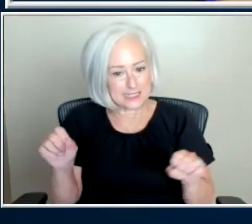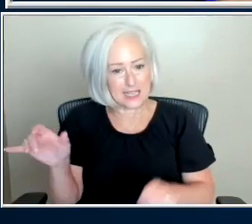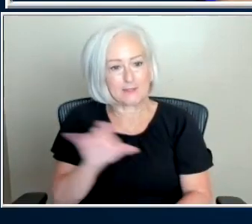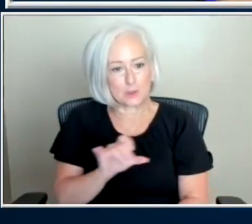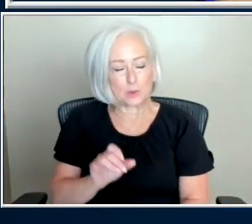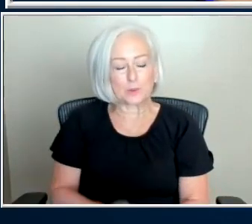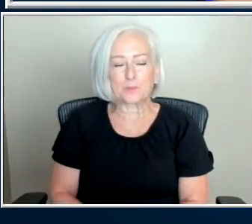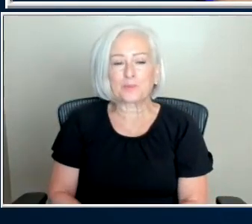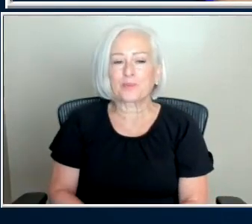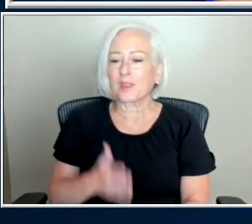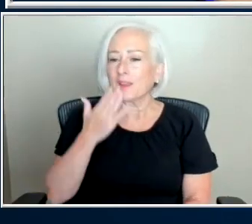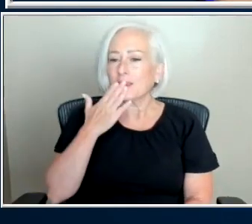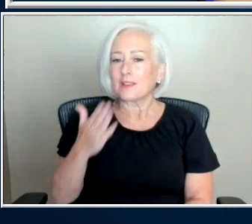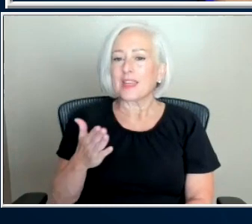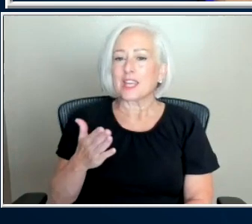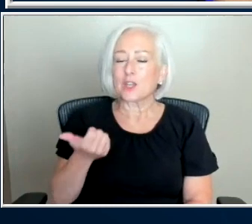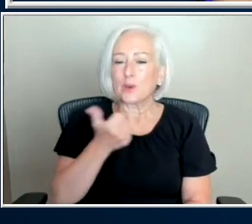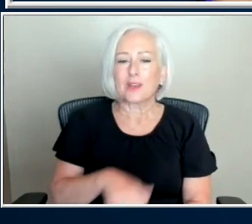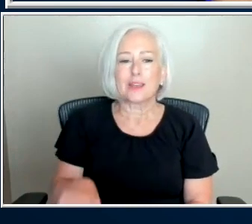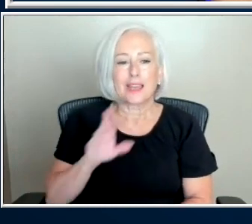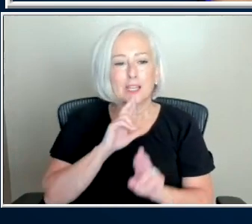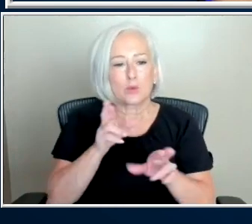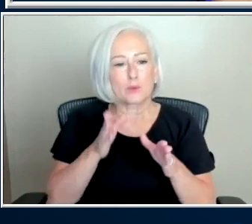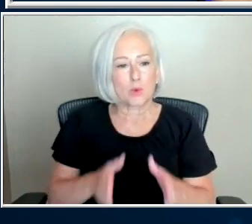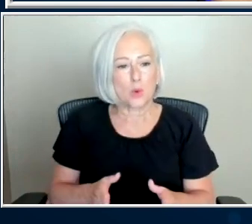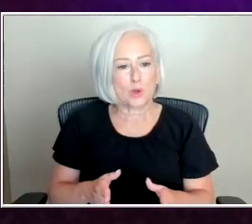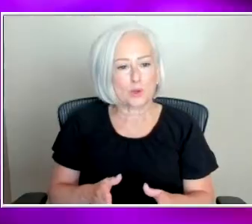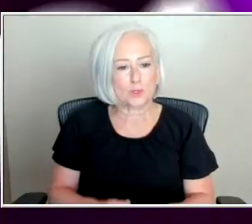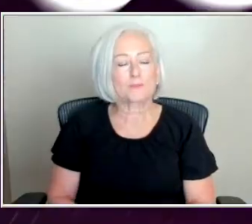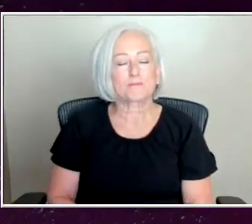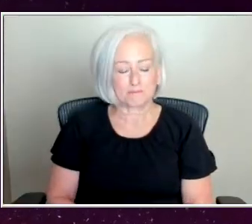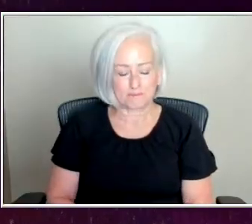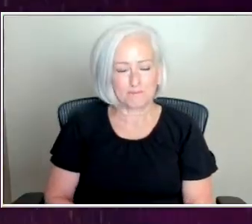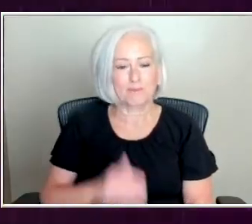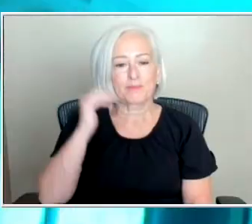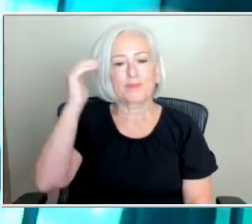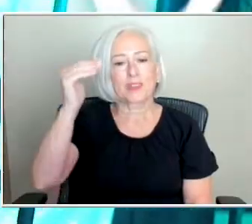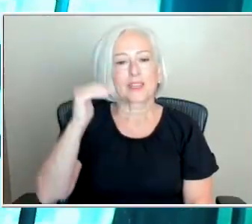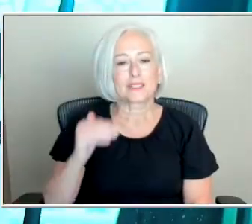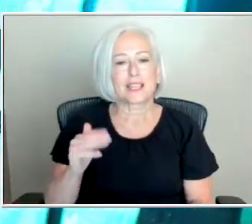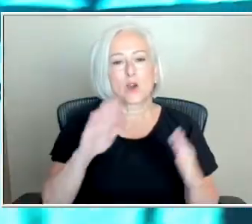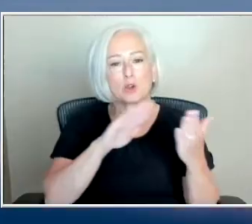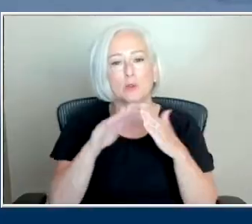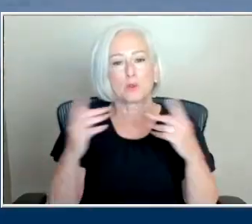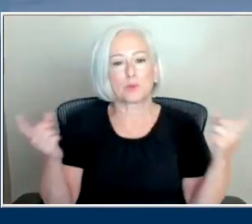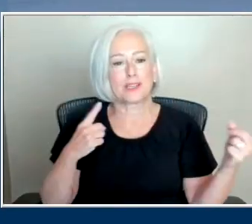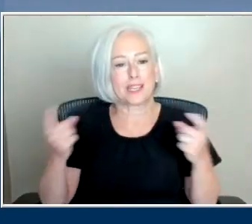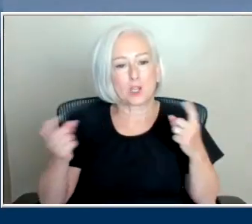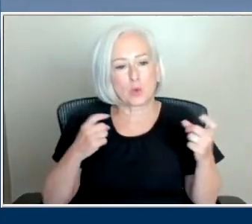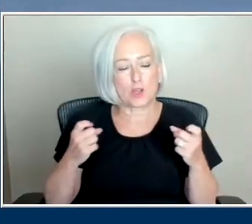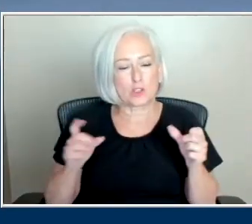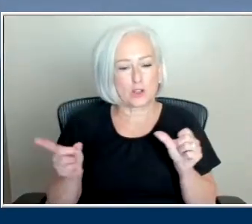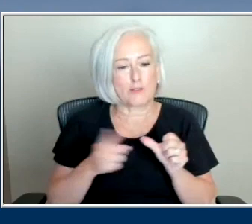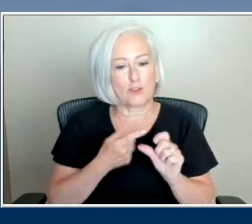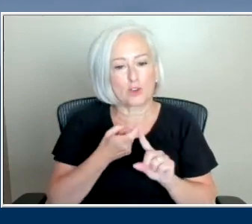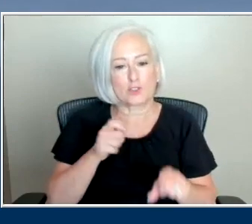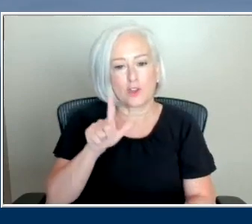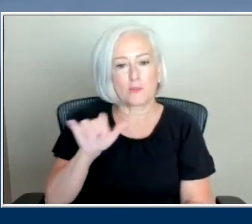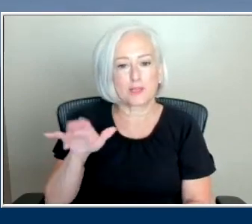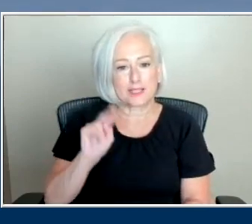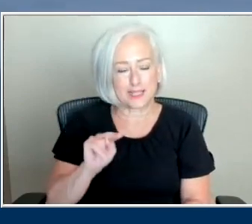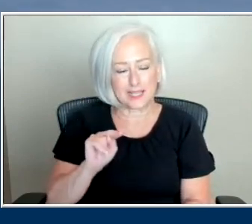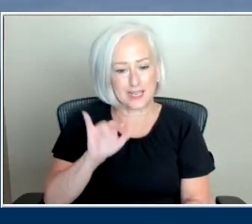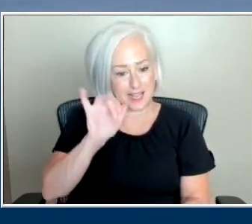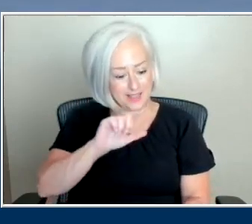Yeah. that. Do we have any reporters with us today? Let's get to some really good community questions. And the first one's from Lynn. Did the catheter procedure leave